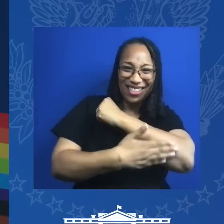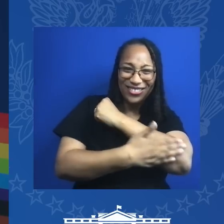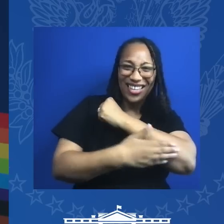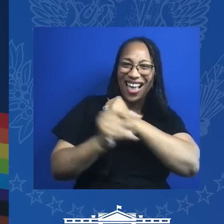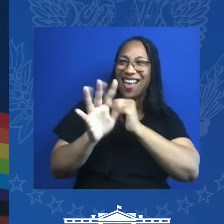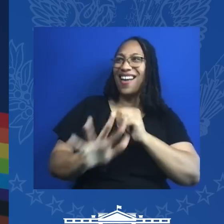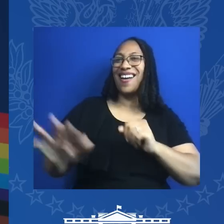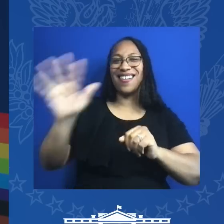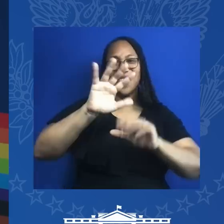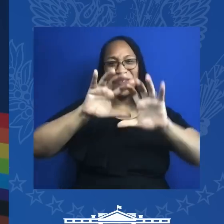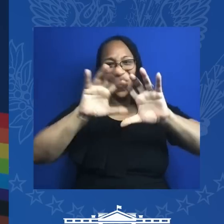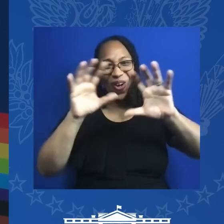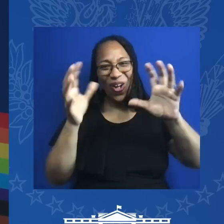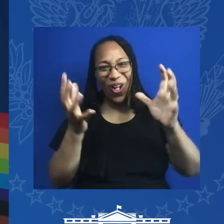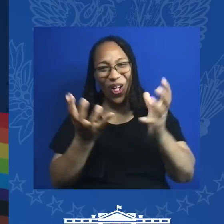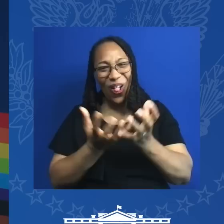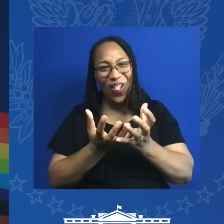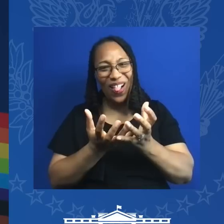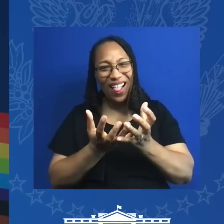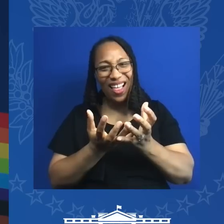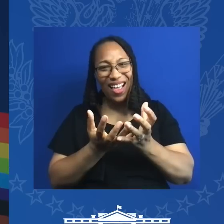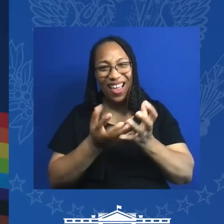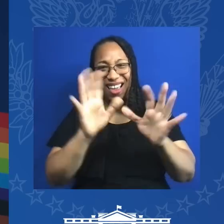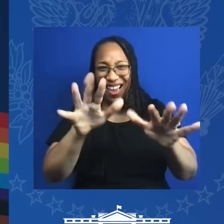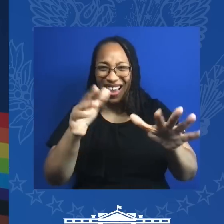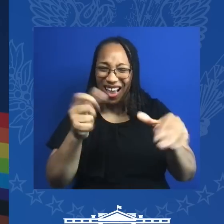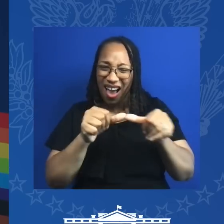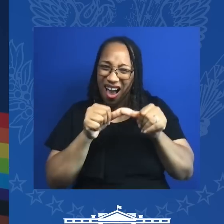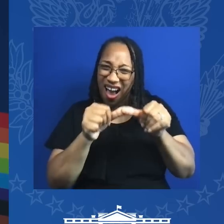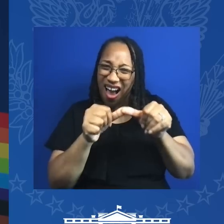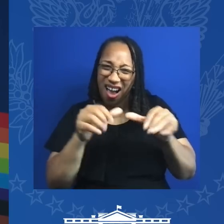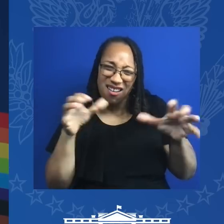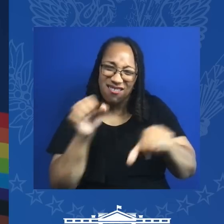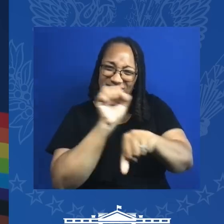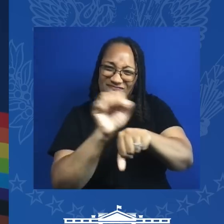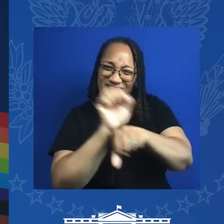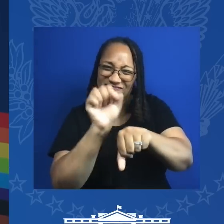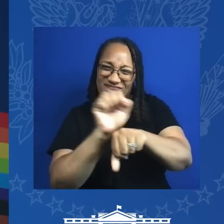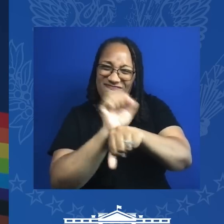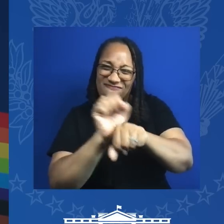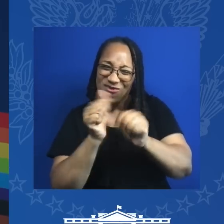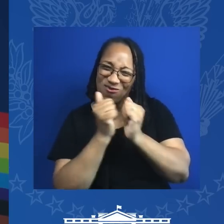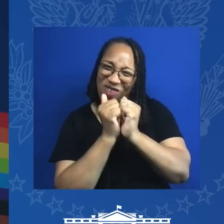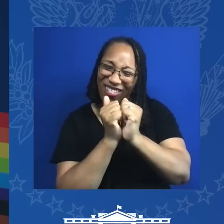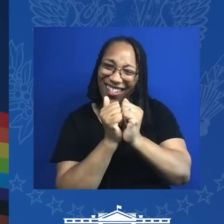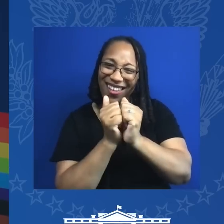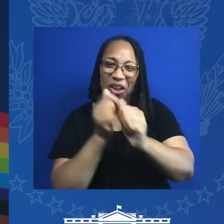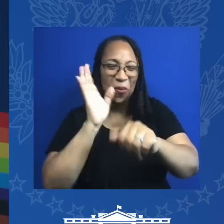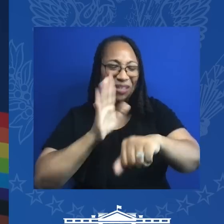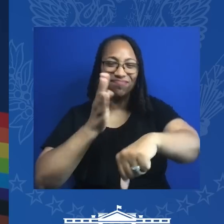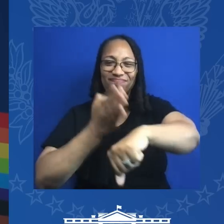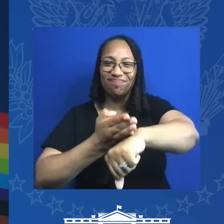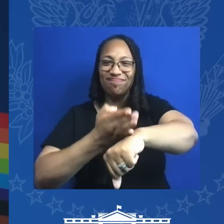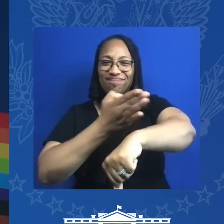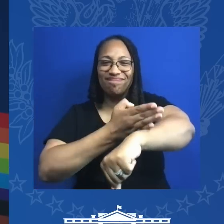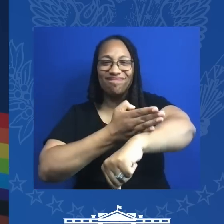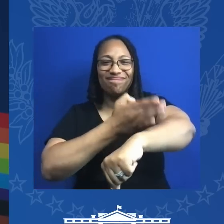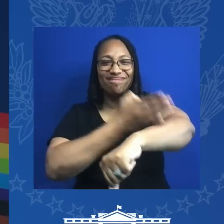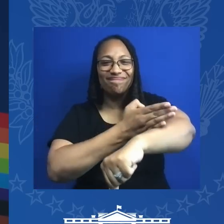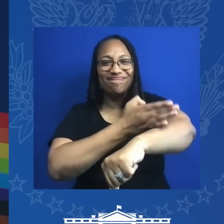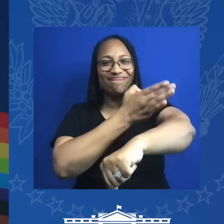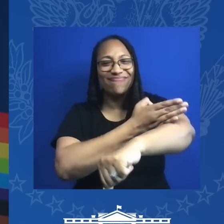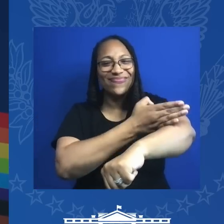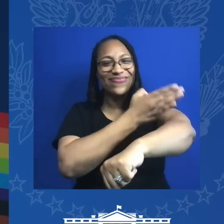your pride lighting the way. So today, let us proudly remember who we are,